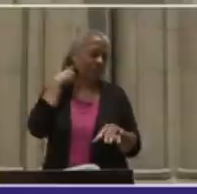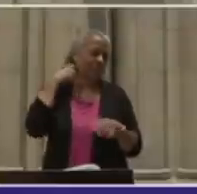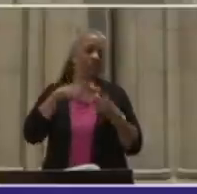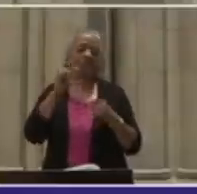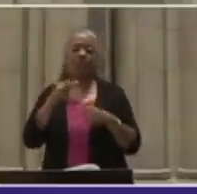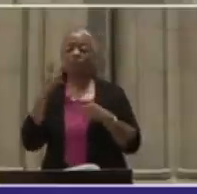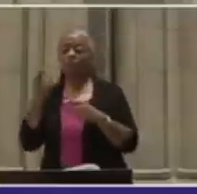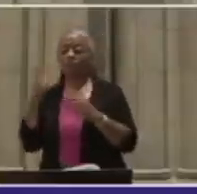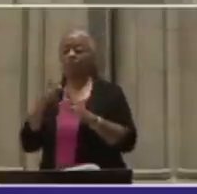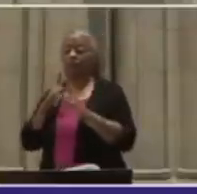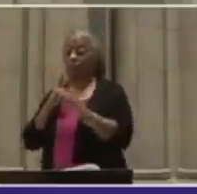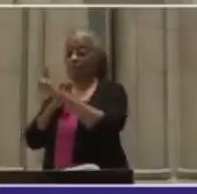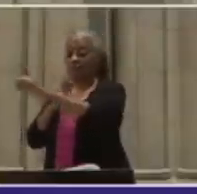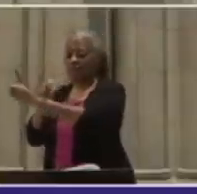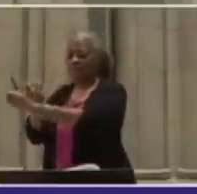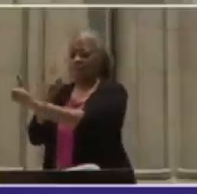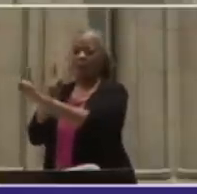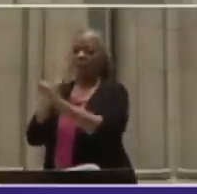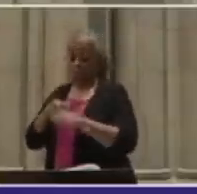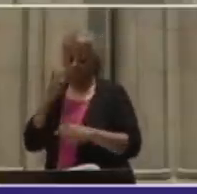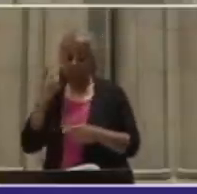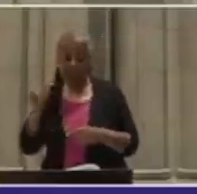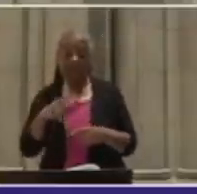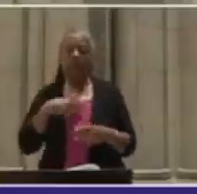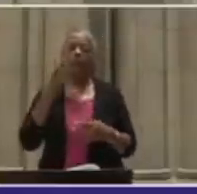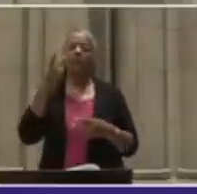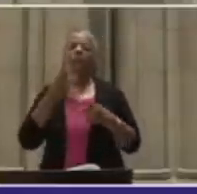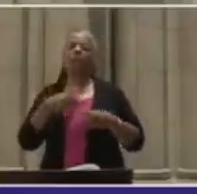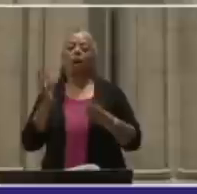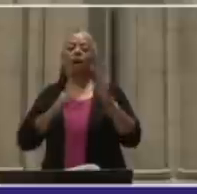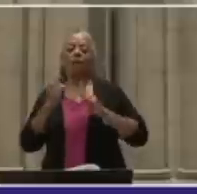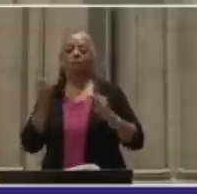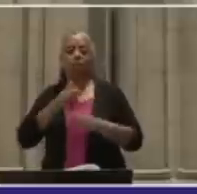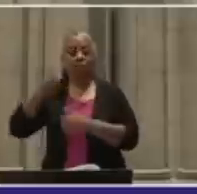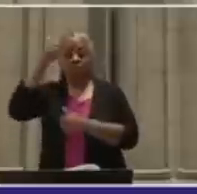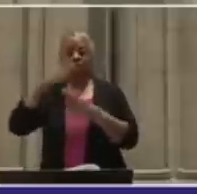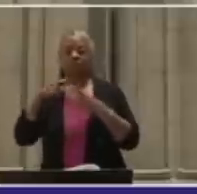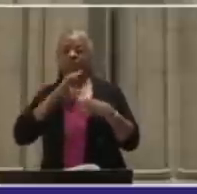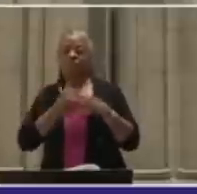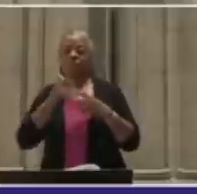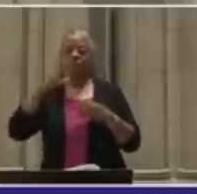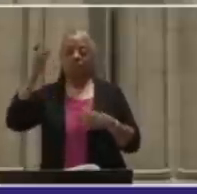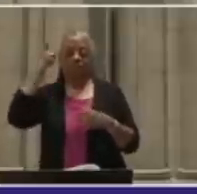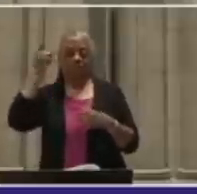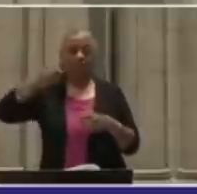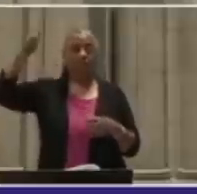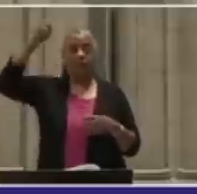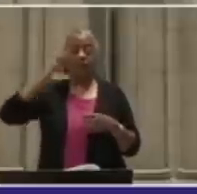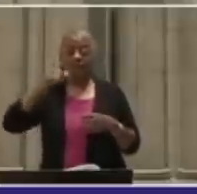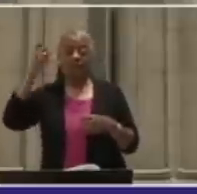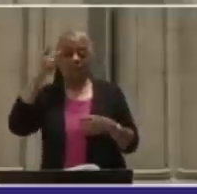see someone shot in the back, or when we see white supremacists emboldened by the actions all the way from the top to the top of our